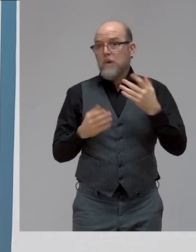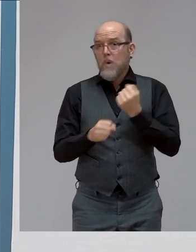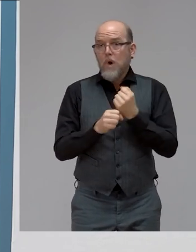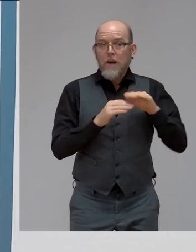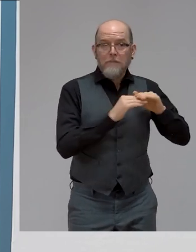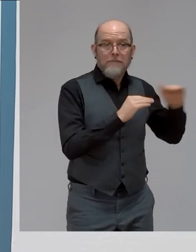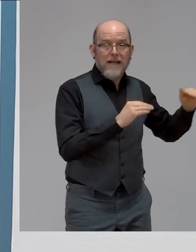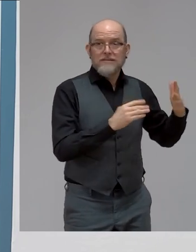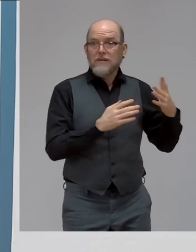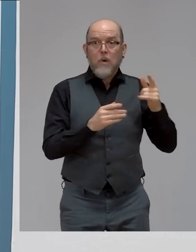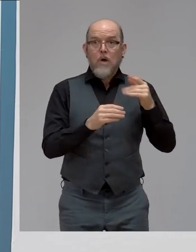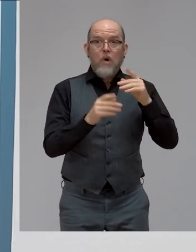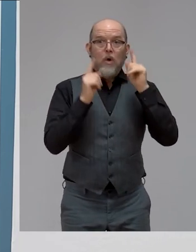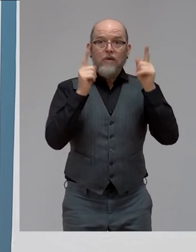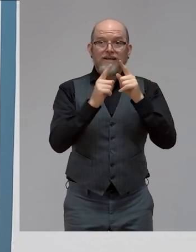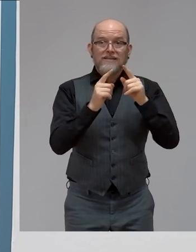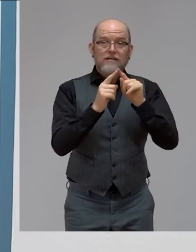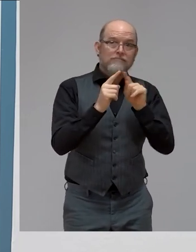are taught.